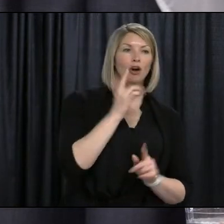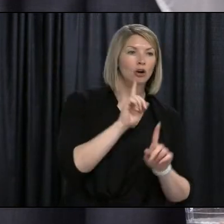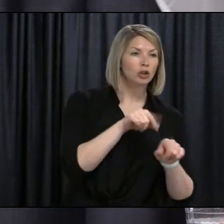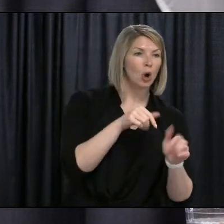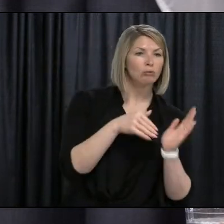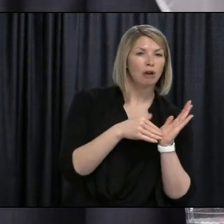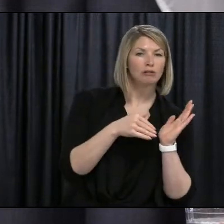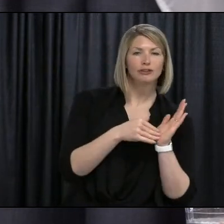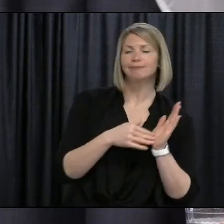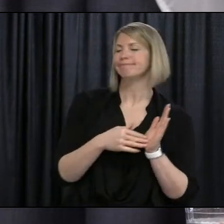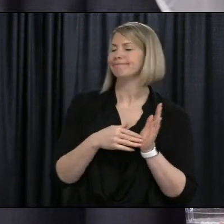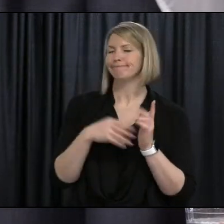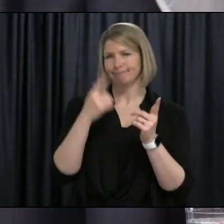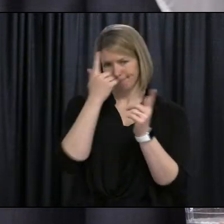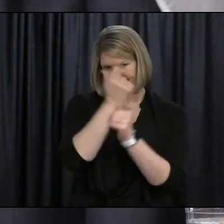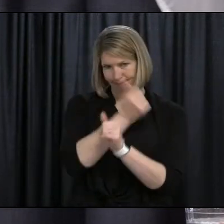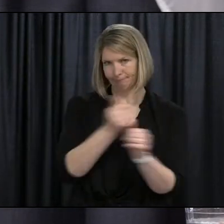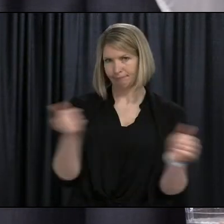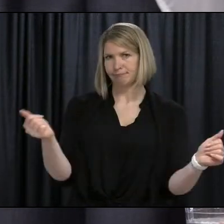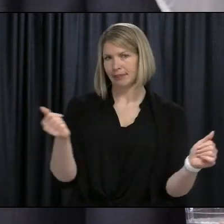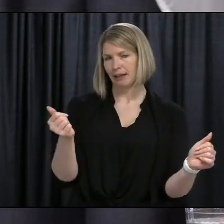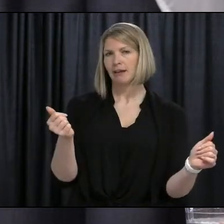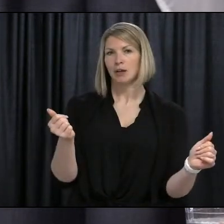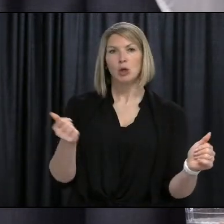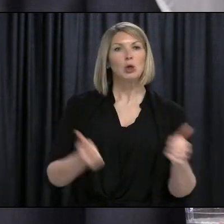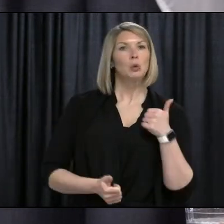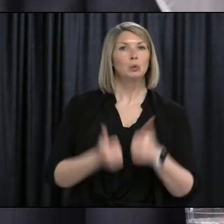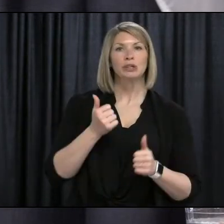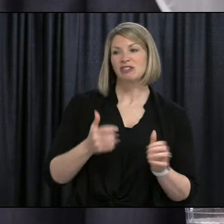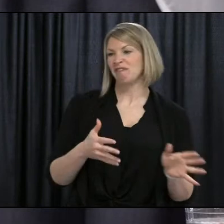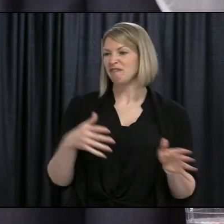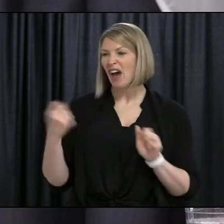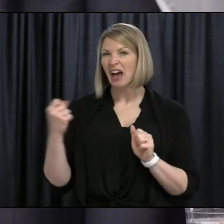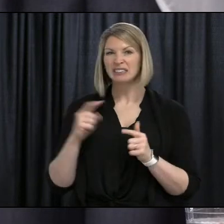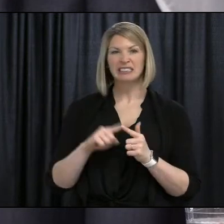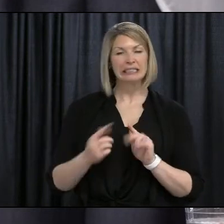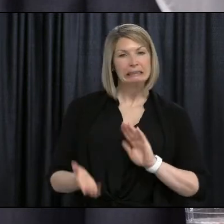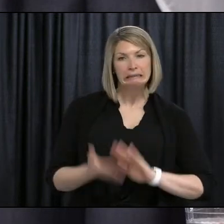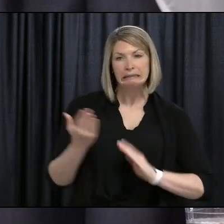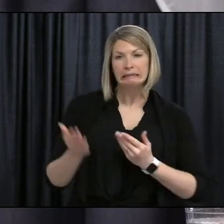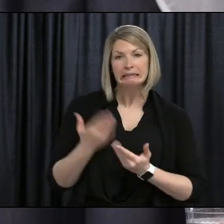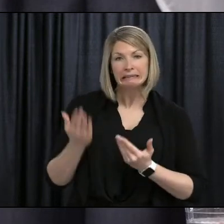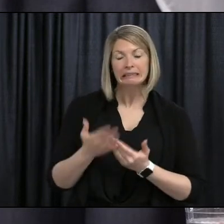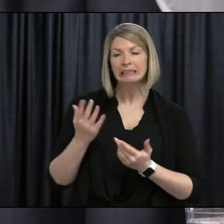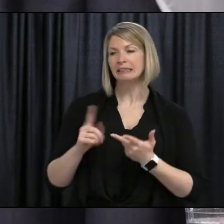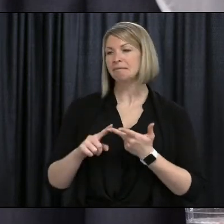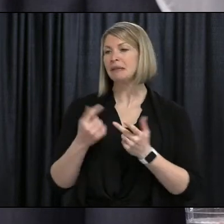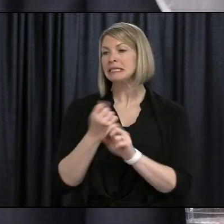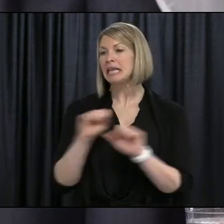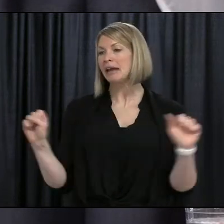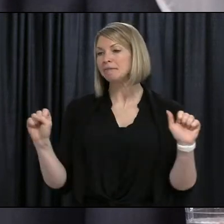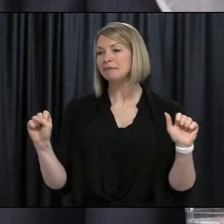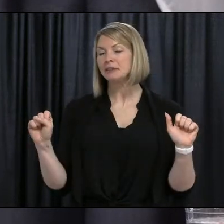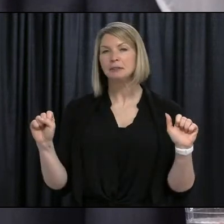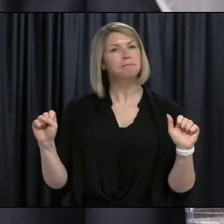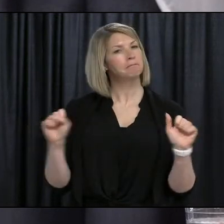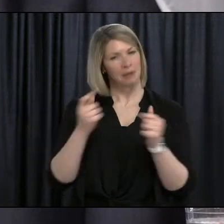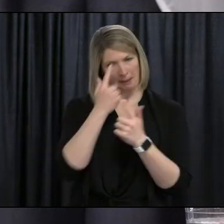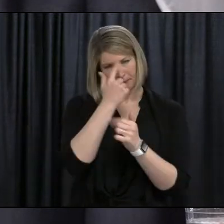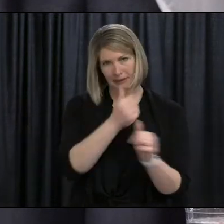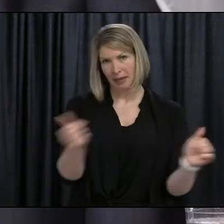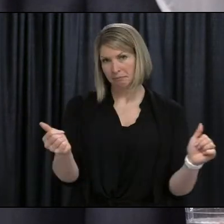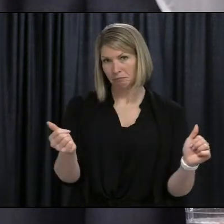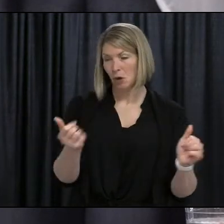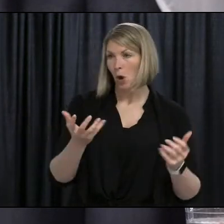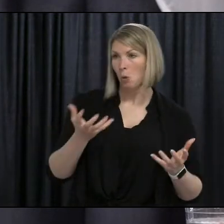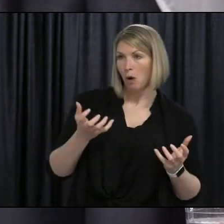can find it convenient, rapid and safe to do it, then I don't see an issue with them going into the schools. If there's